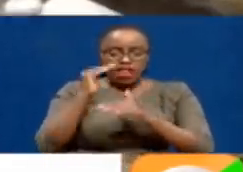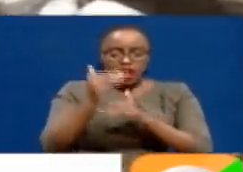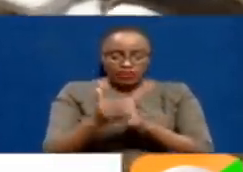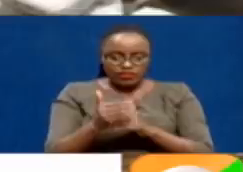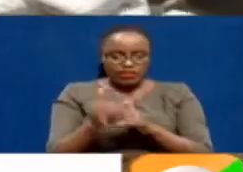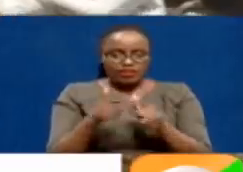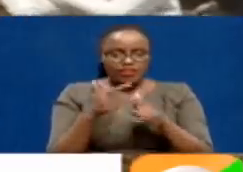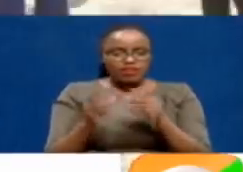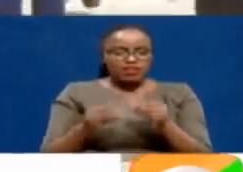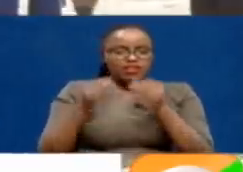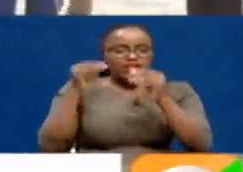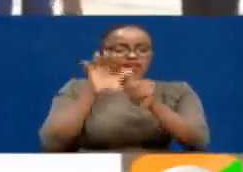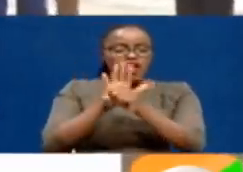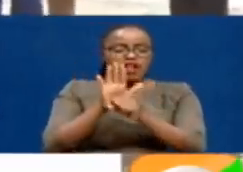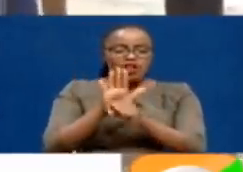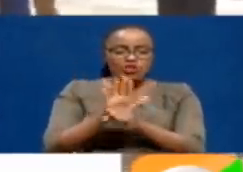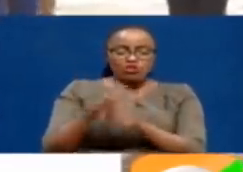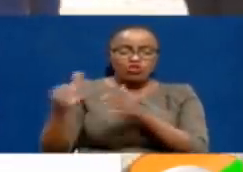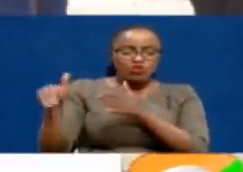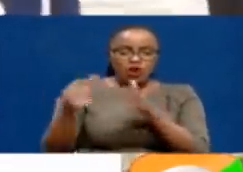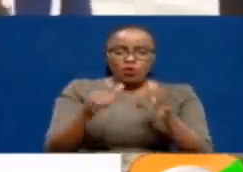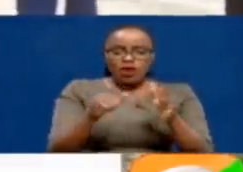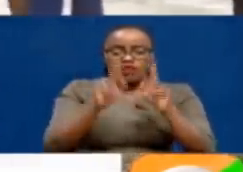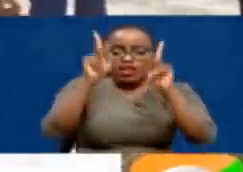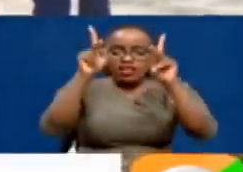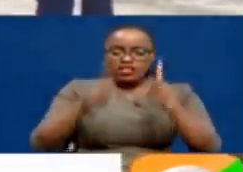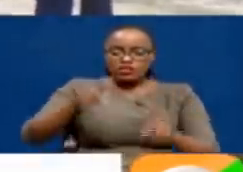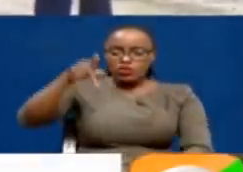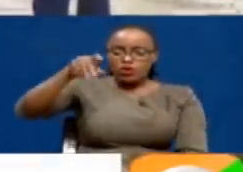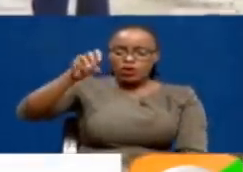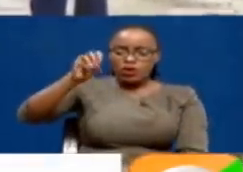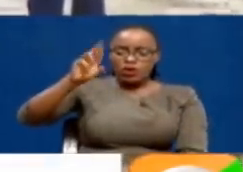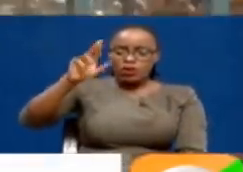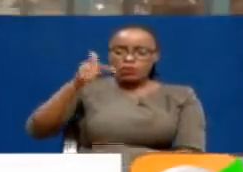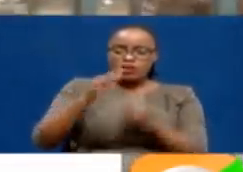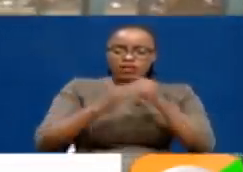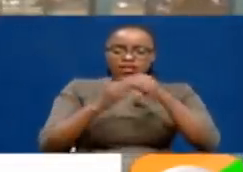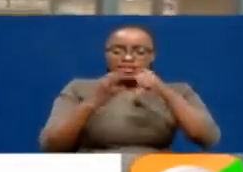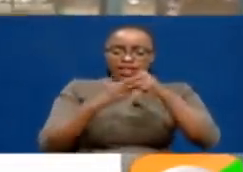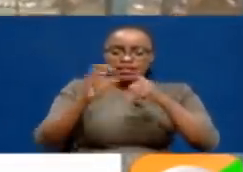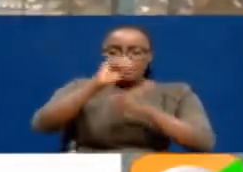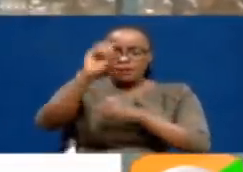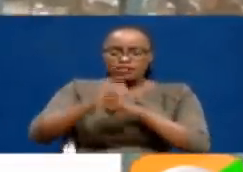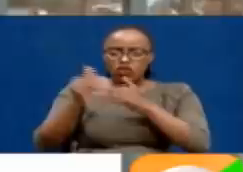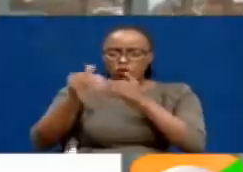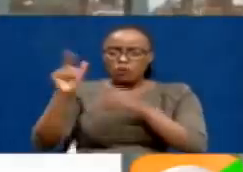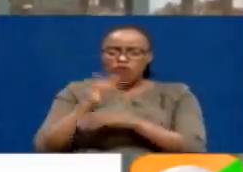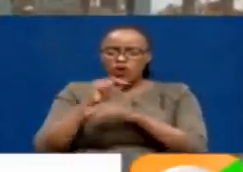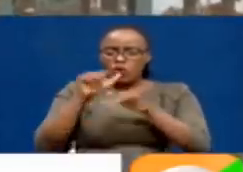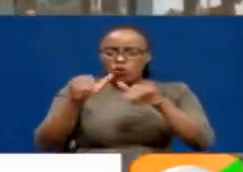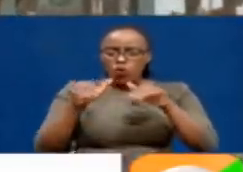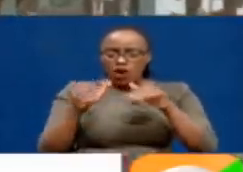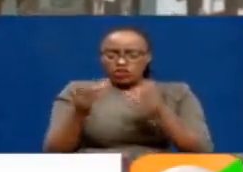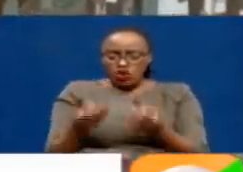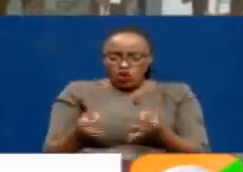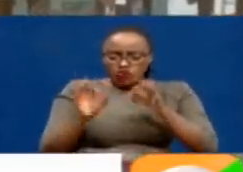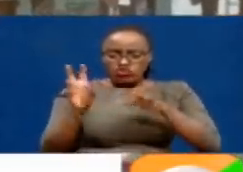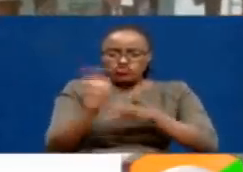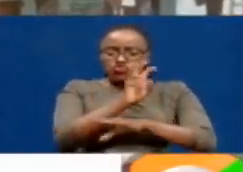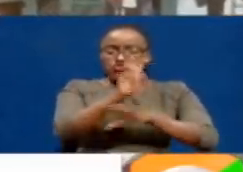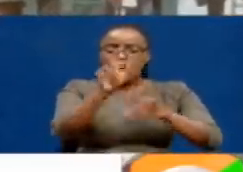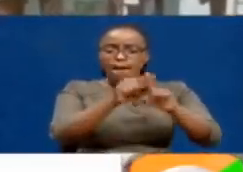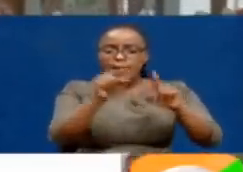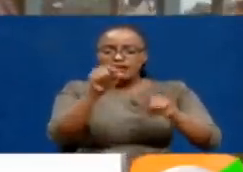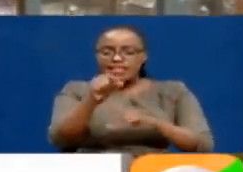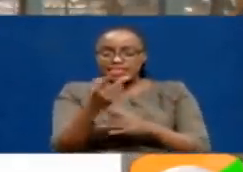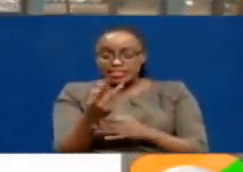potential of offering thousands of employment avenues, the Kisumu port is 98% complete, awaiting official commissioning. But this,